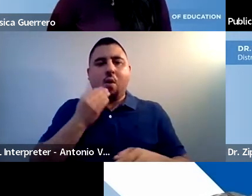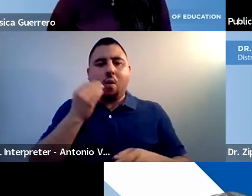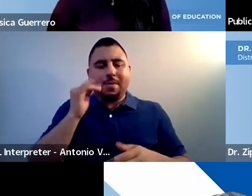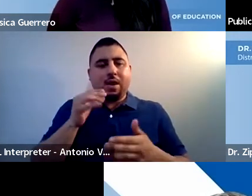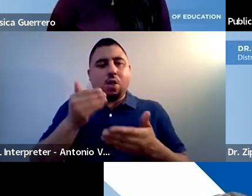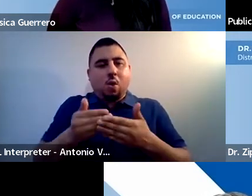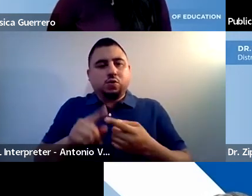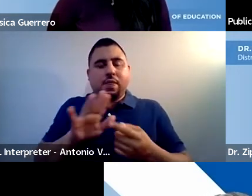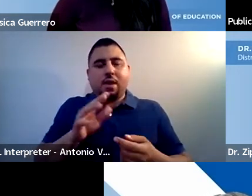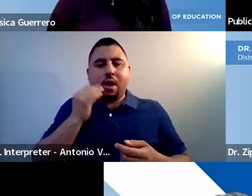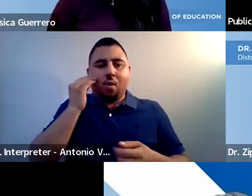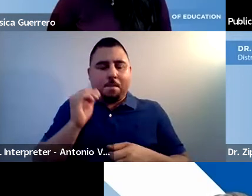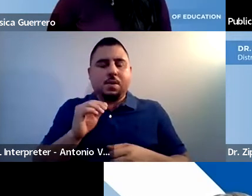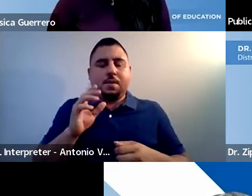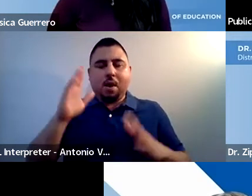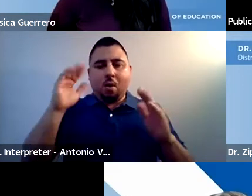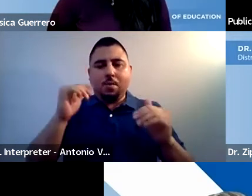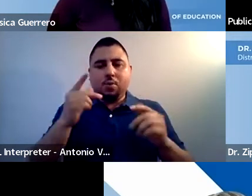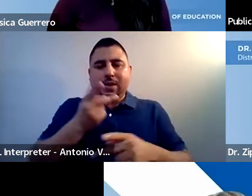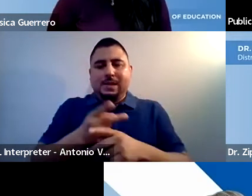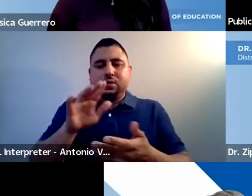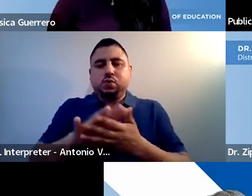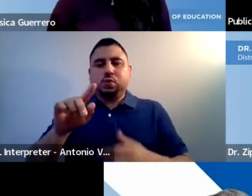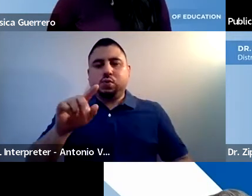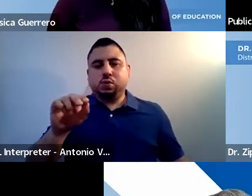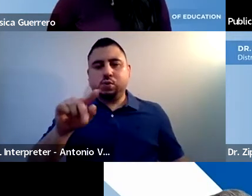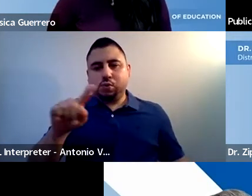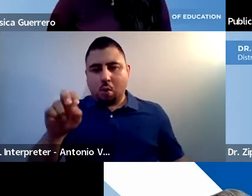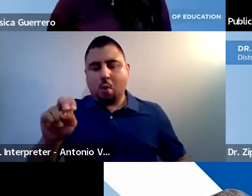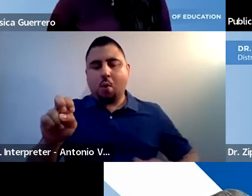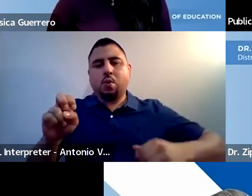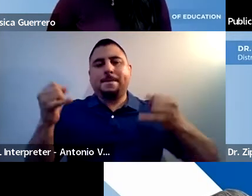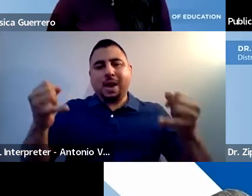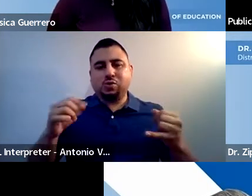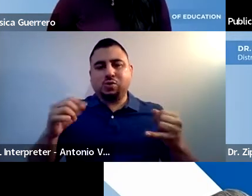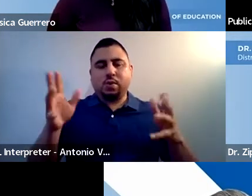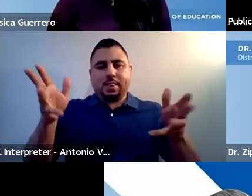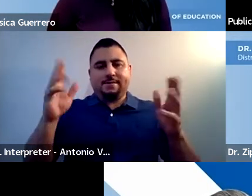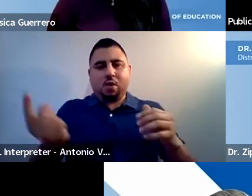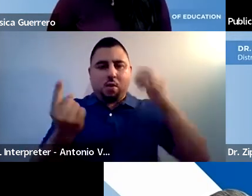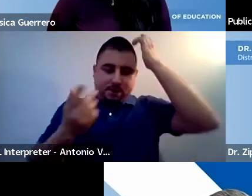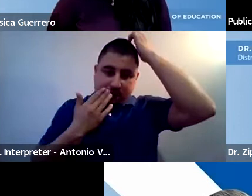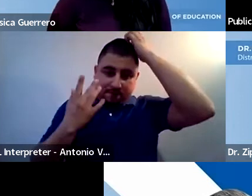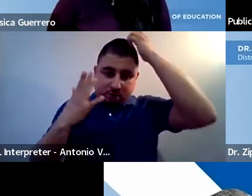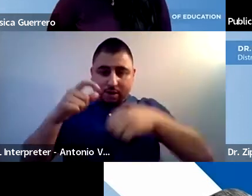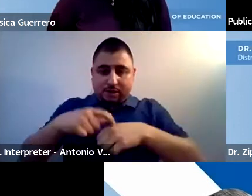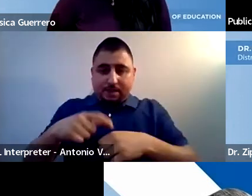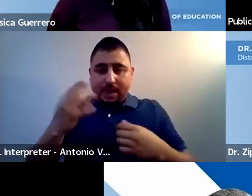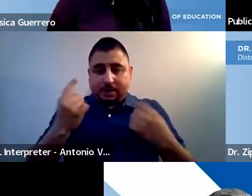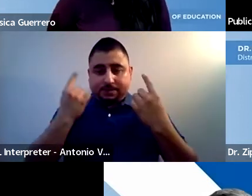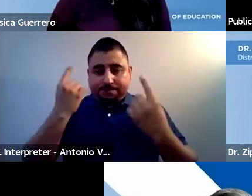to their actual home. It is my hope to keep the school zoning, the school boundary zones left as is. Thank you for your time and